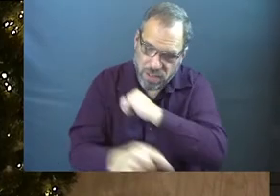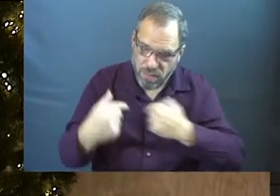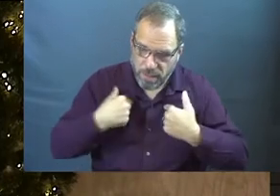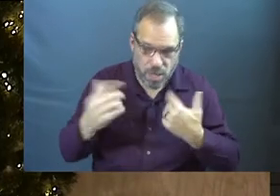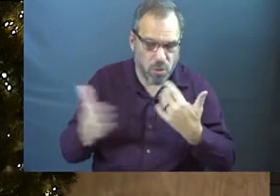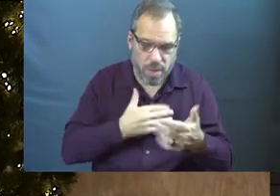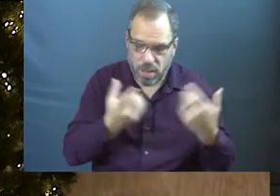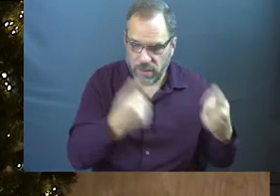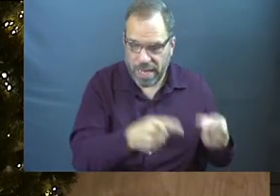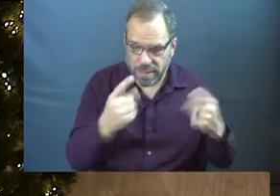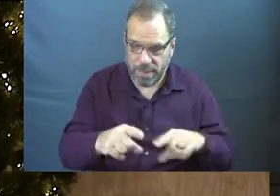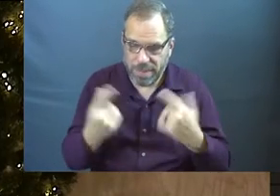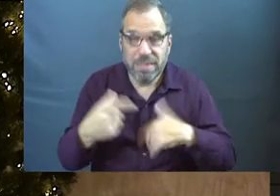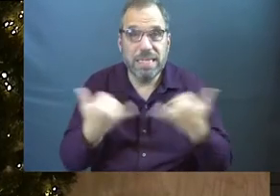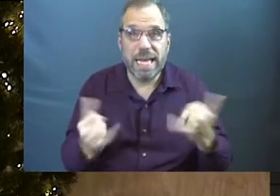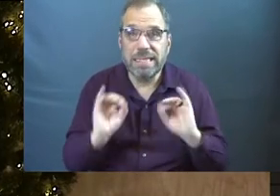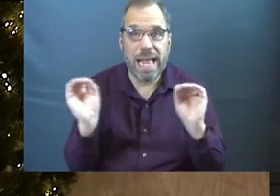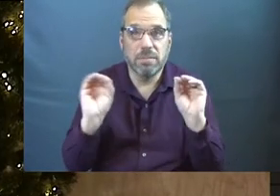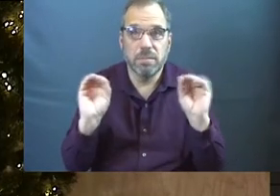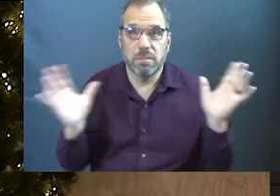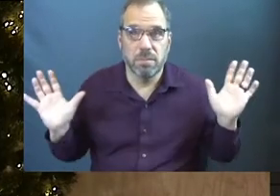me no matter what I do today.